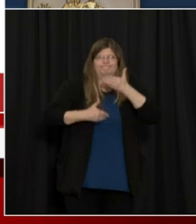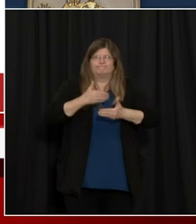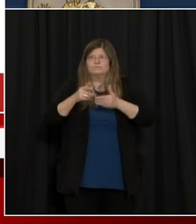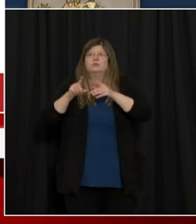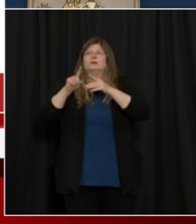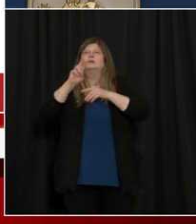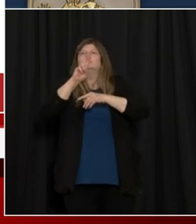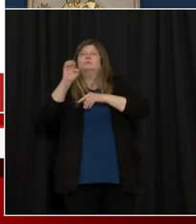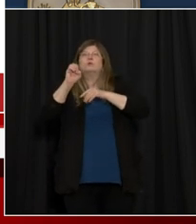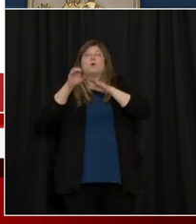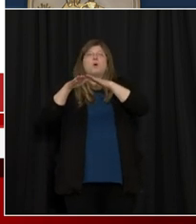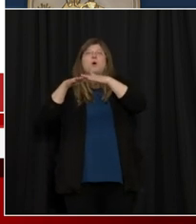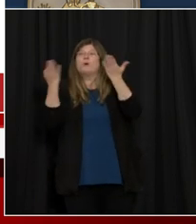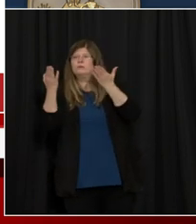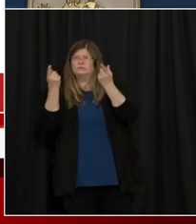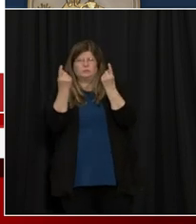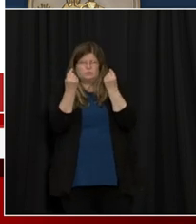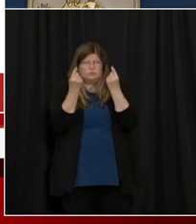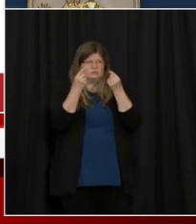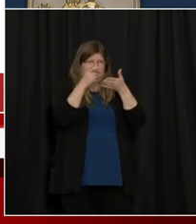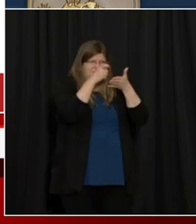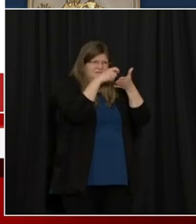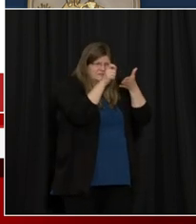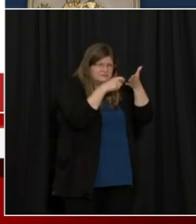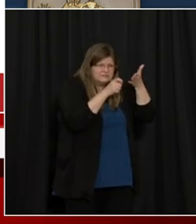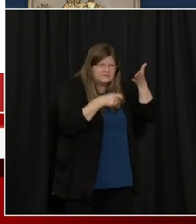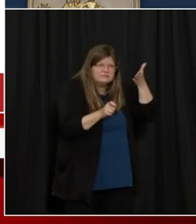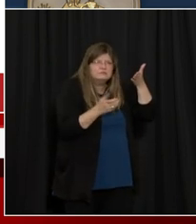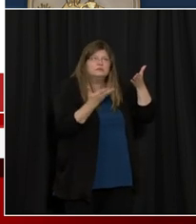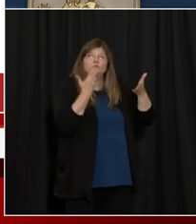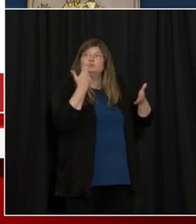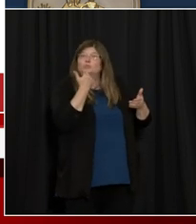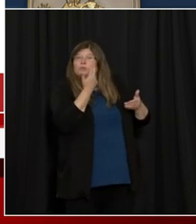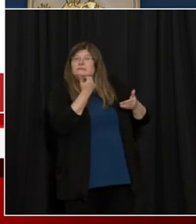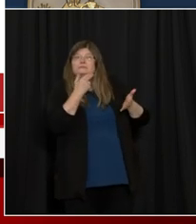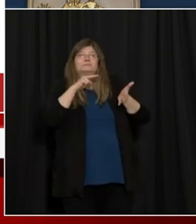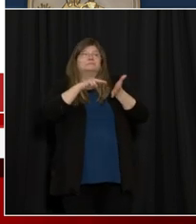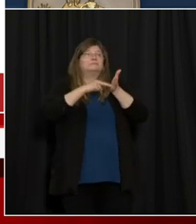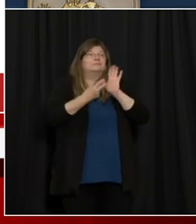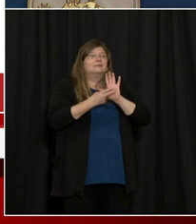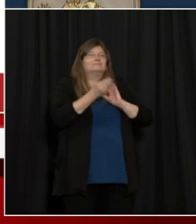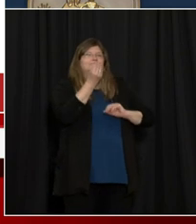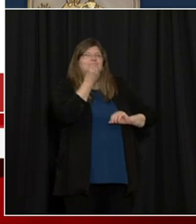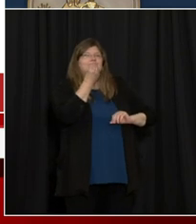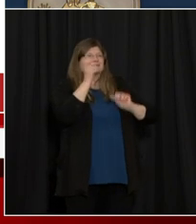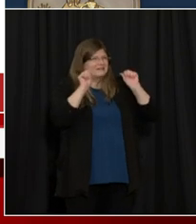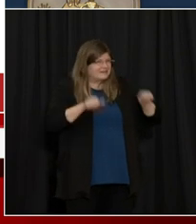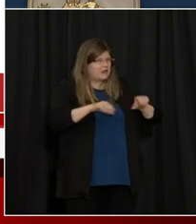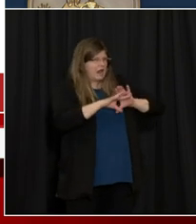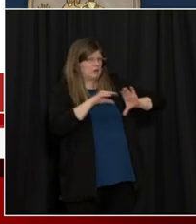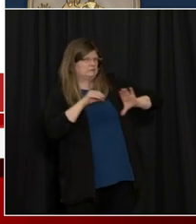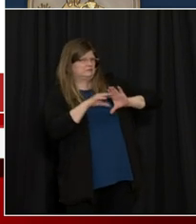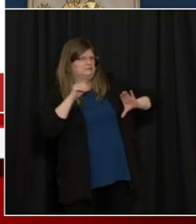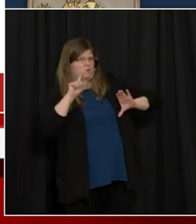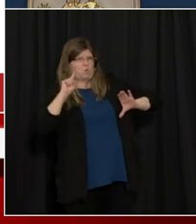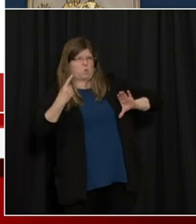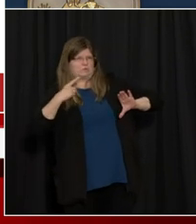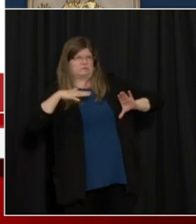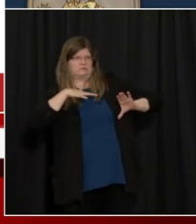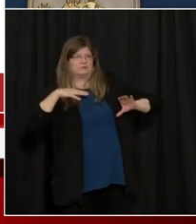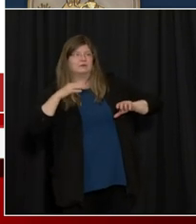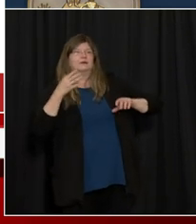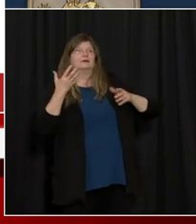for restaurants would include dining outside dining. In phase 1 for